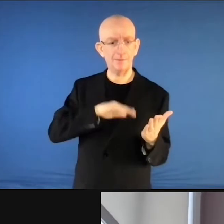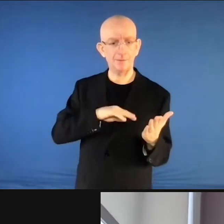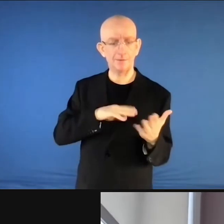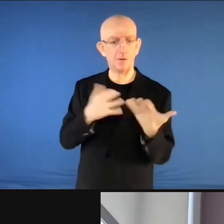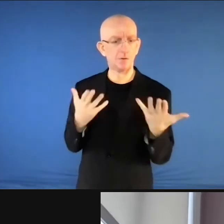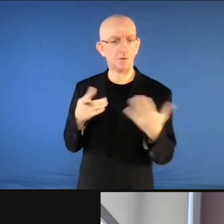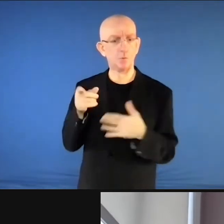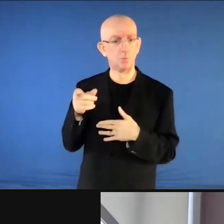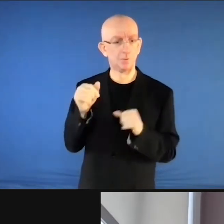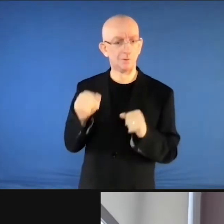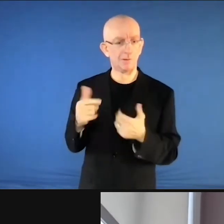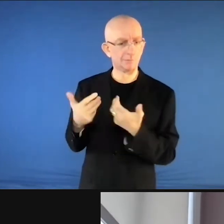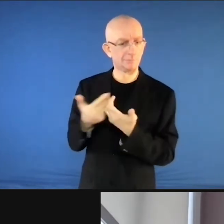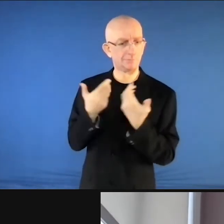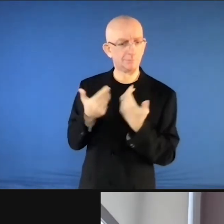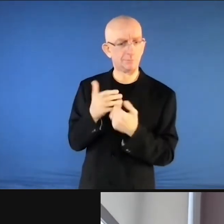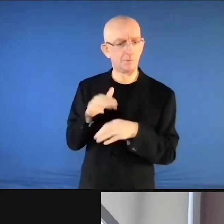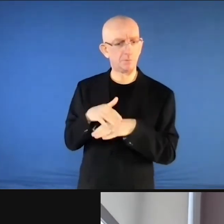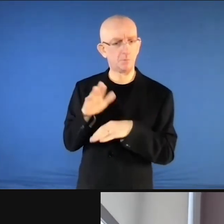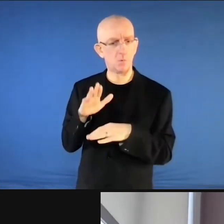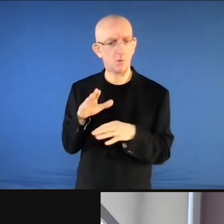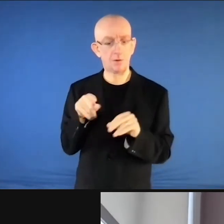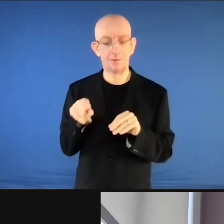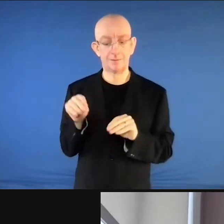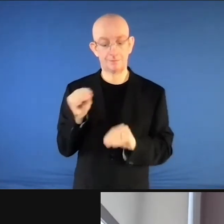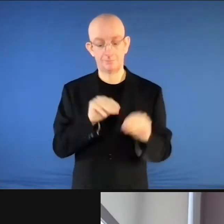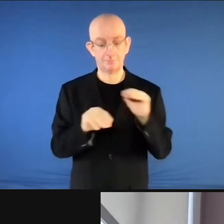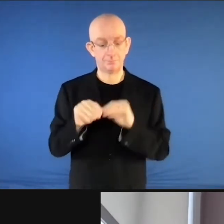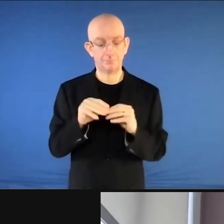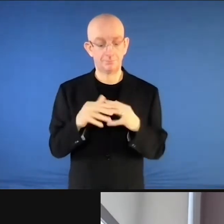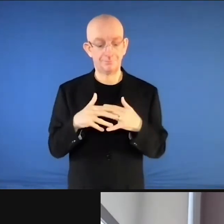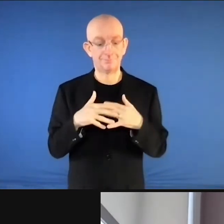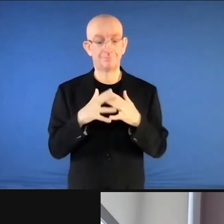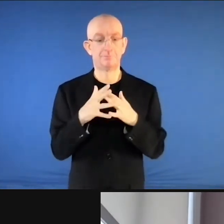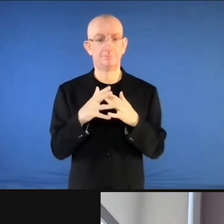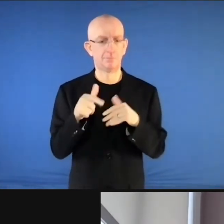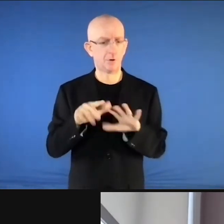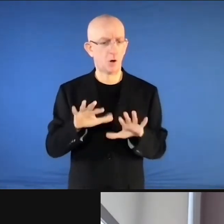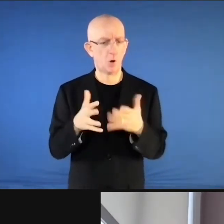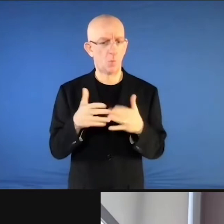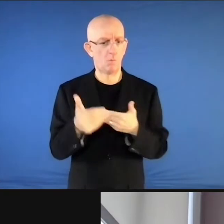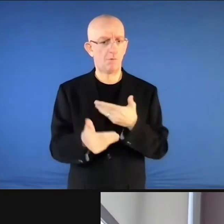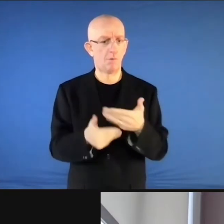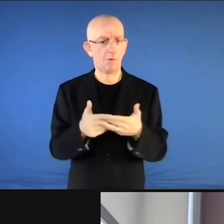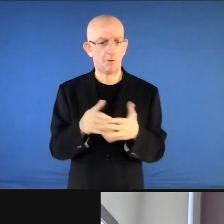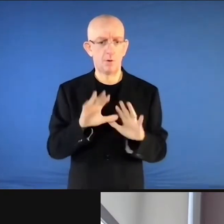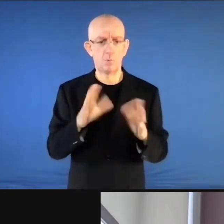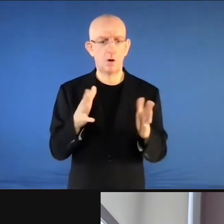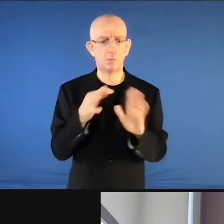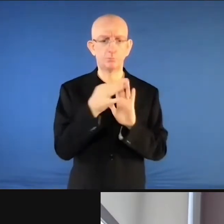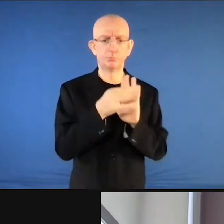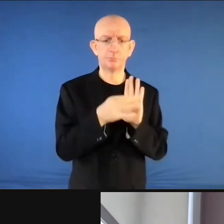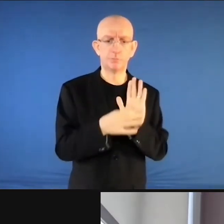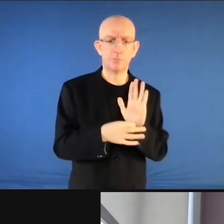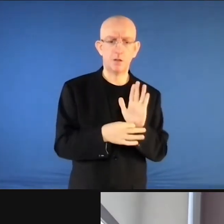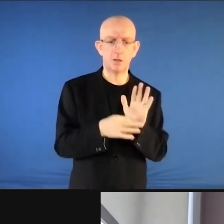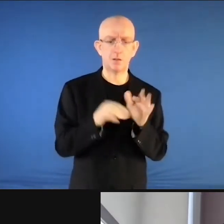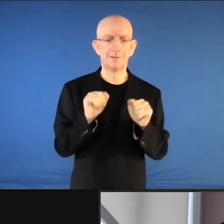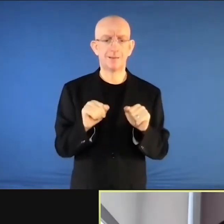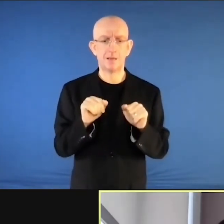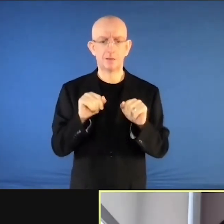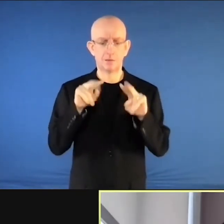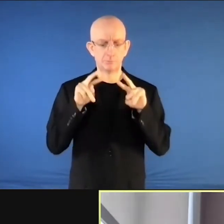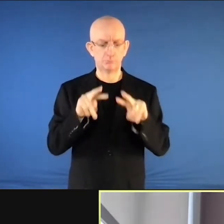main principles that the association decided to focus on in the final version? Back to you. Yes,